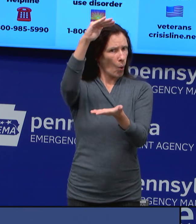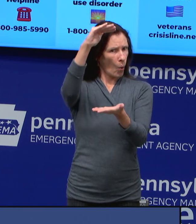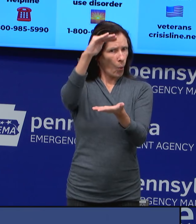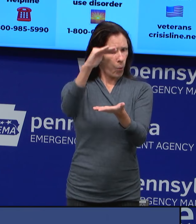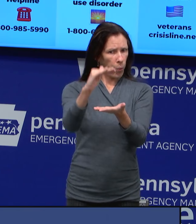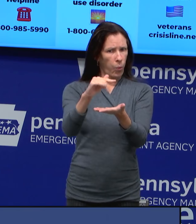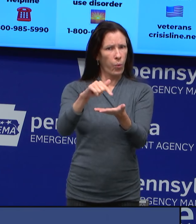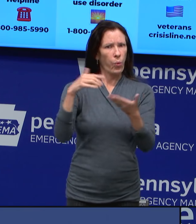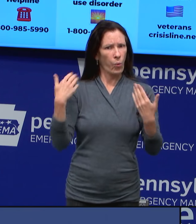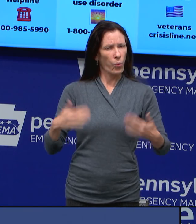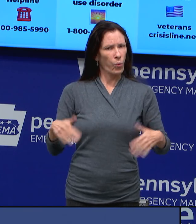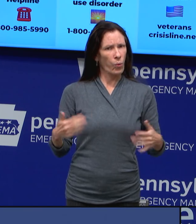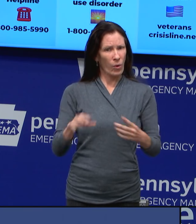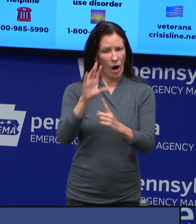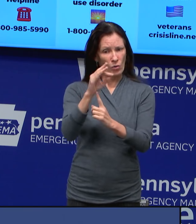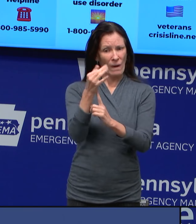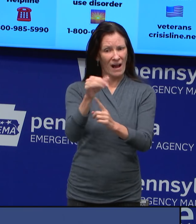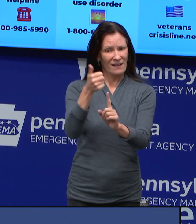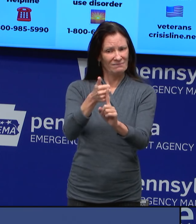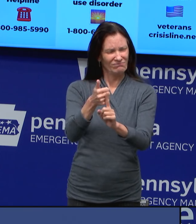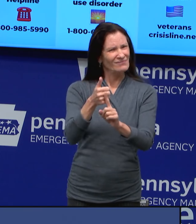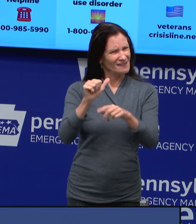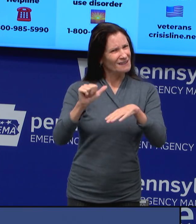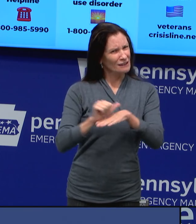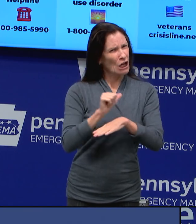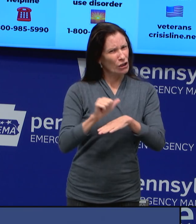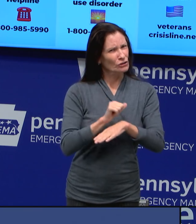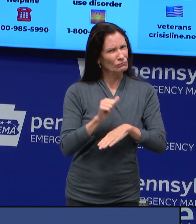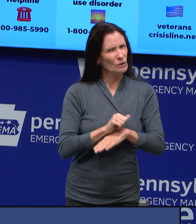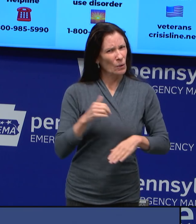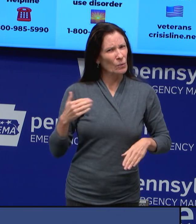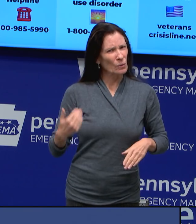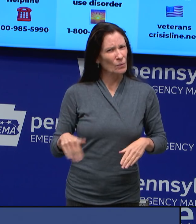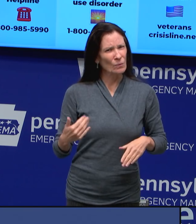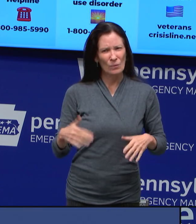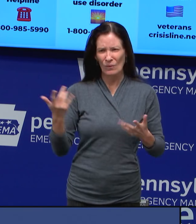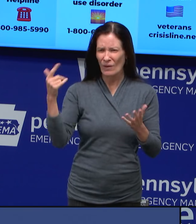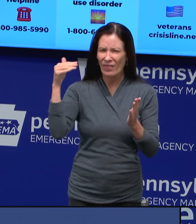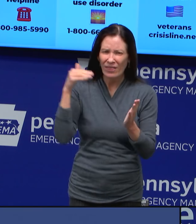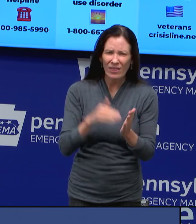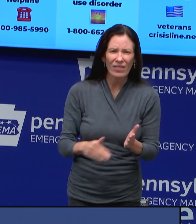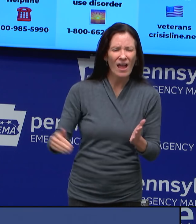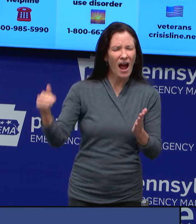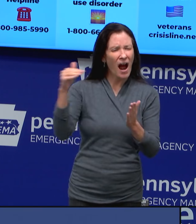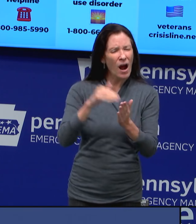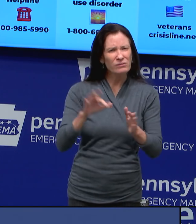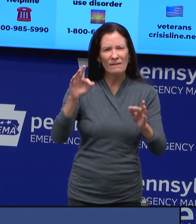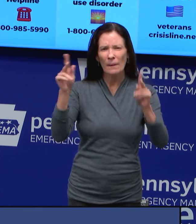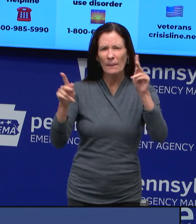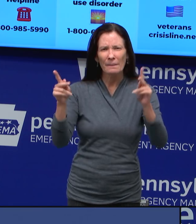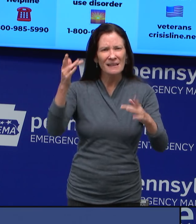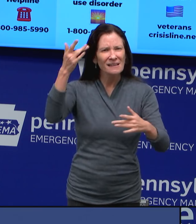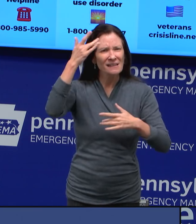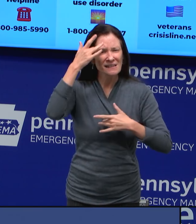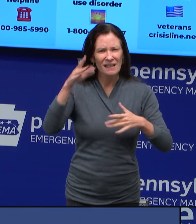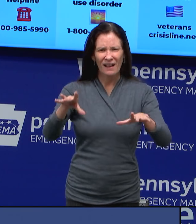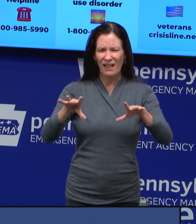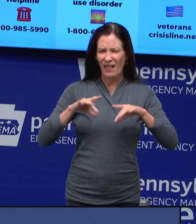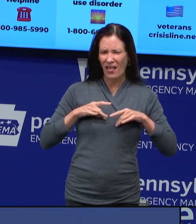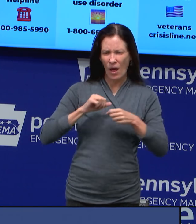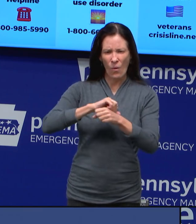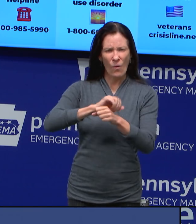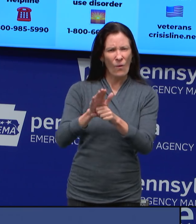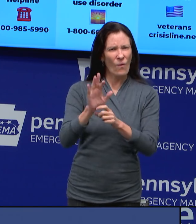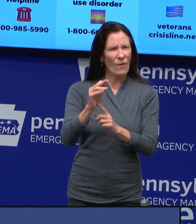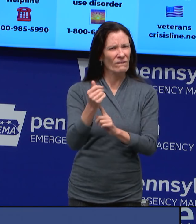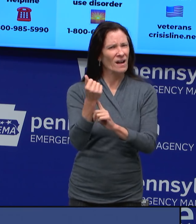have, tens of thousands of residents that have contracted COVID-19. We have over almost 1,600 individuals that have